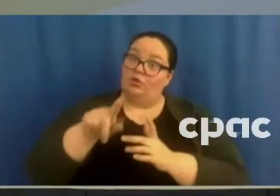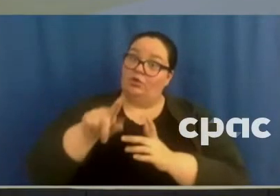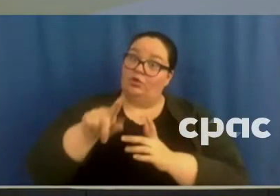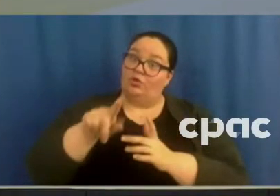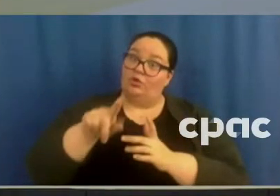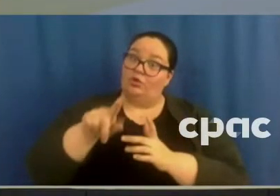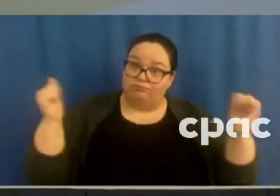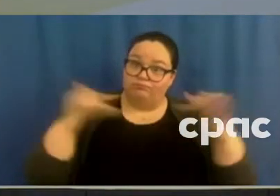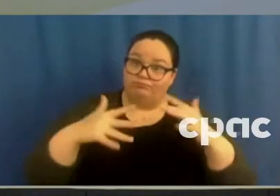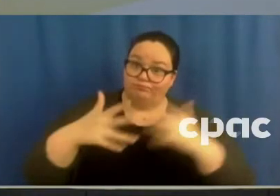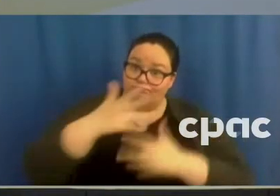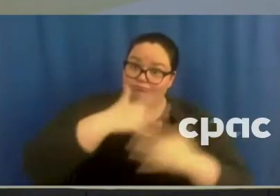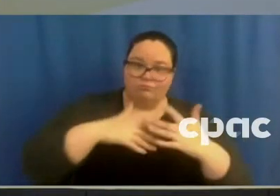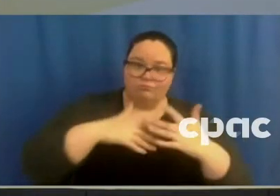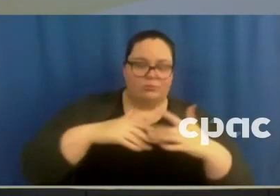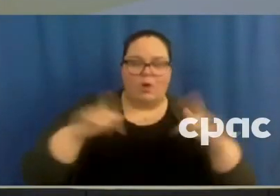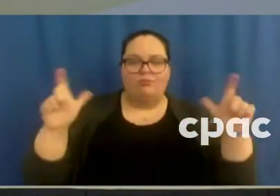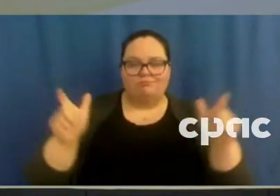manage it.